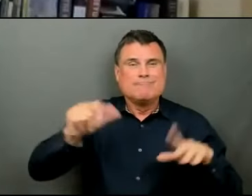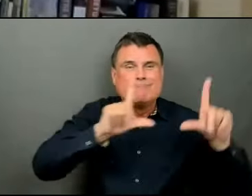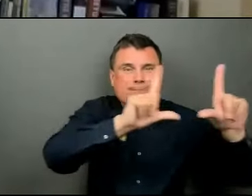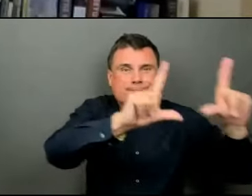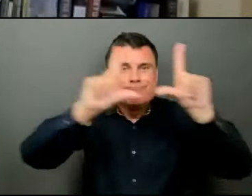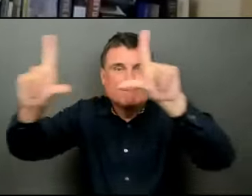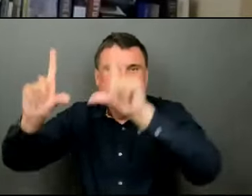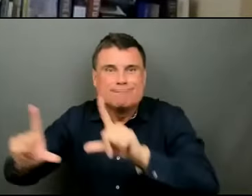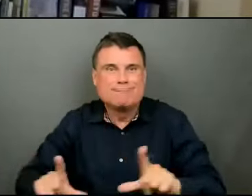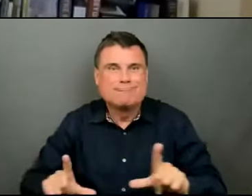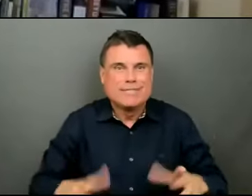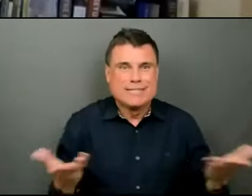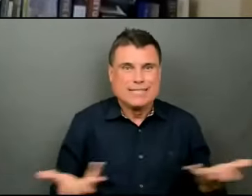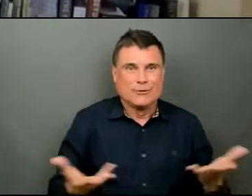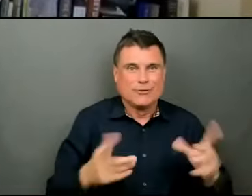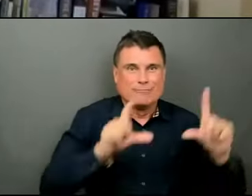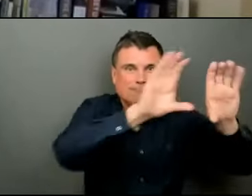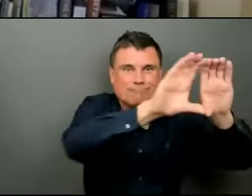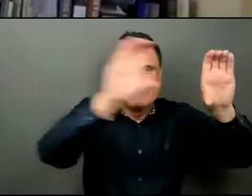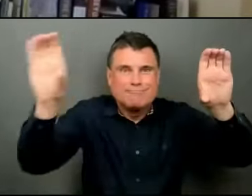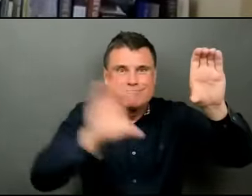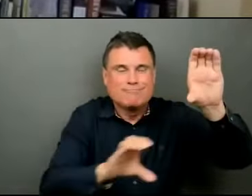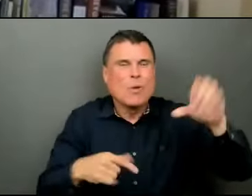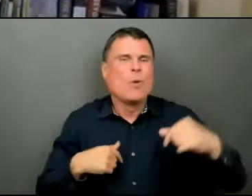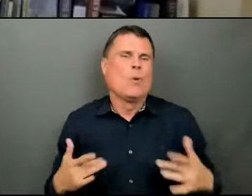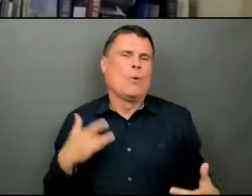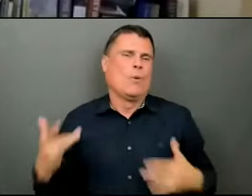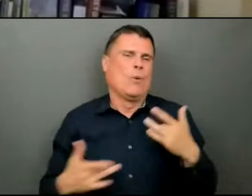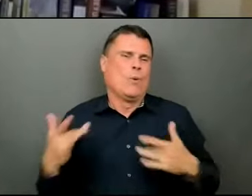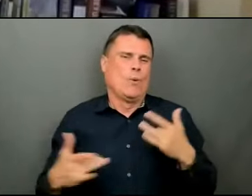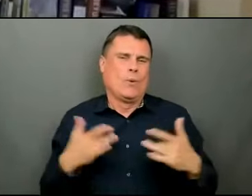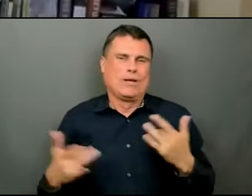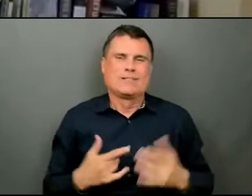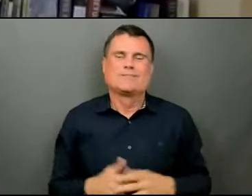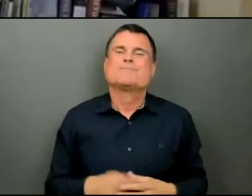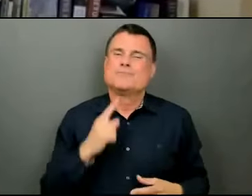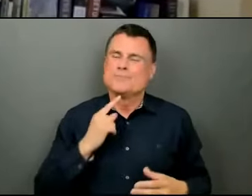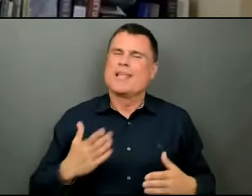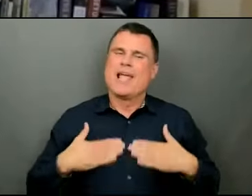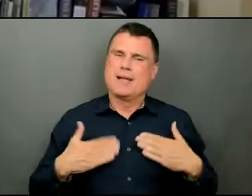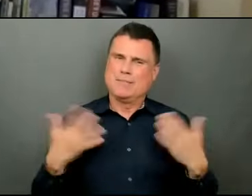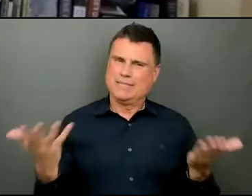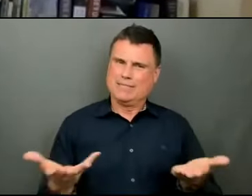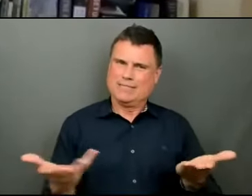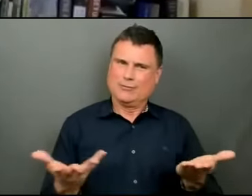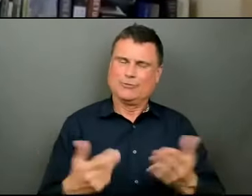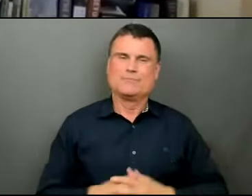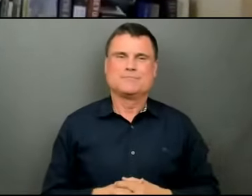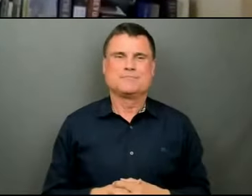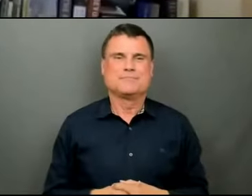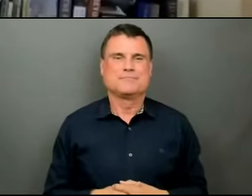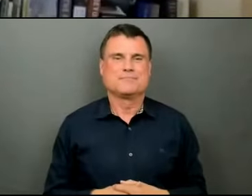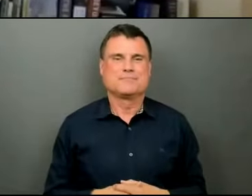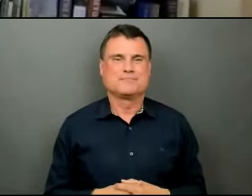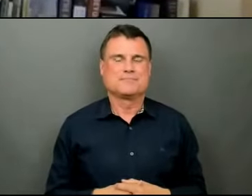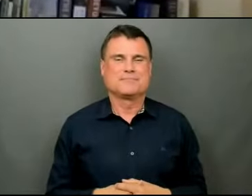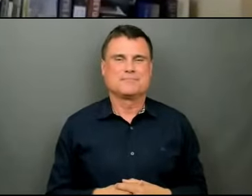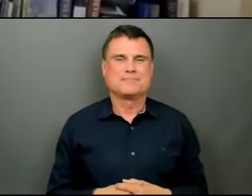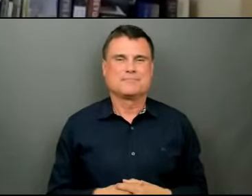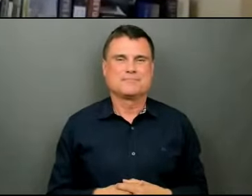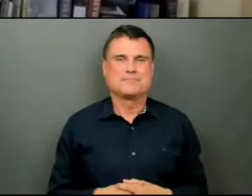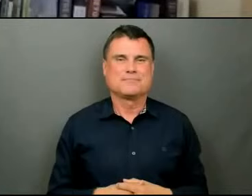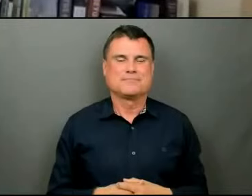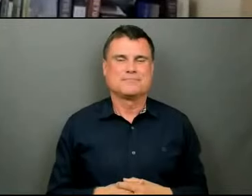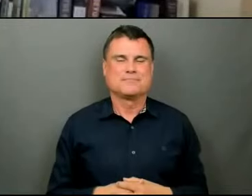excited day. I think a great day, and really happy to be here. So many ministers on one call, it's great. On the federal side,